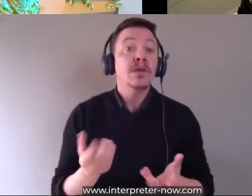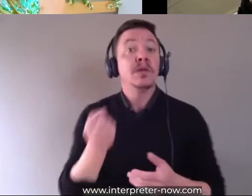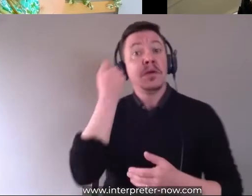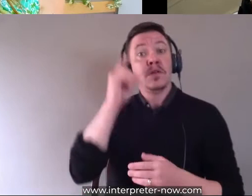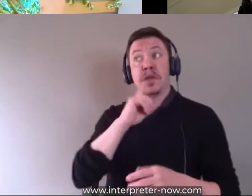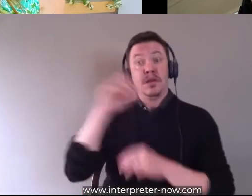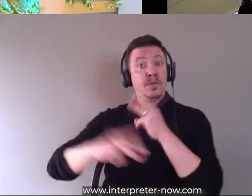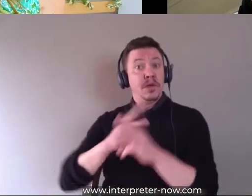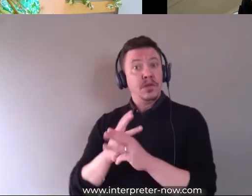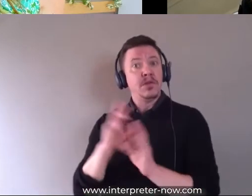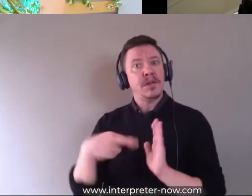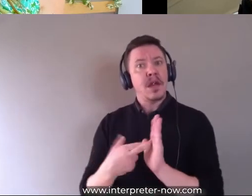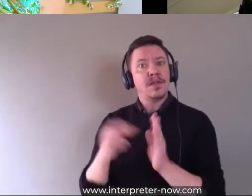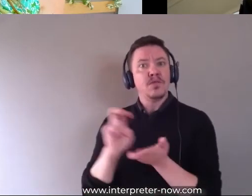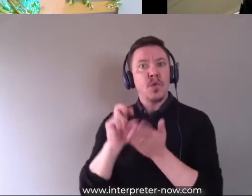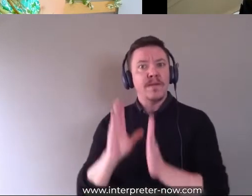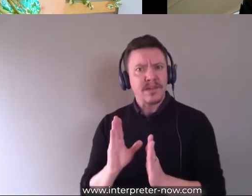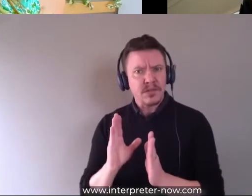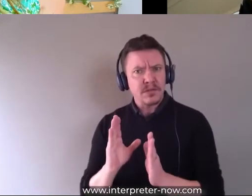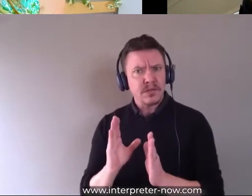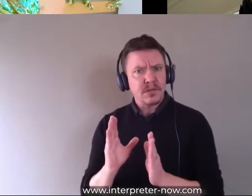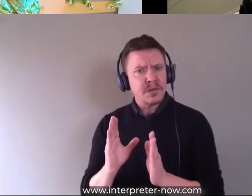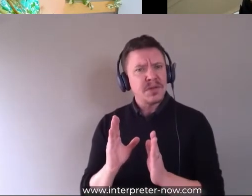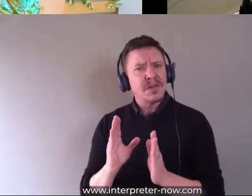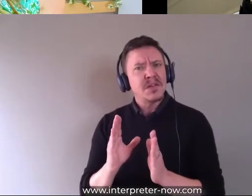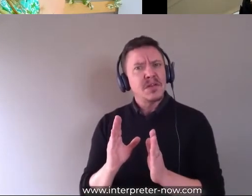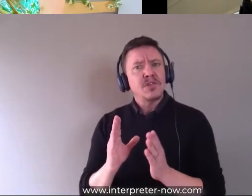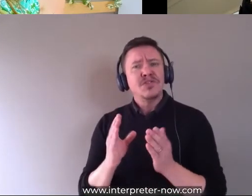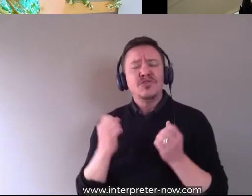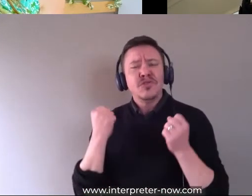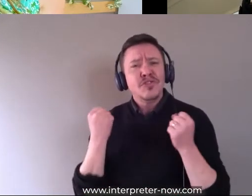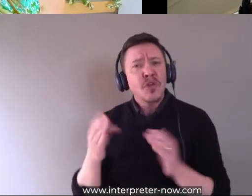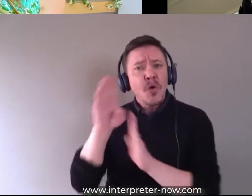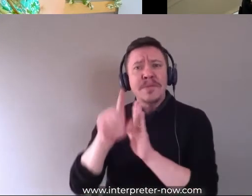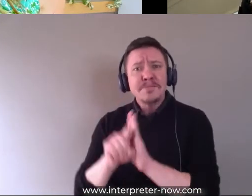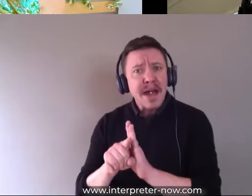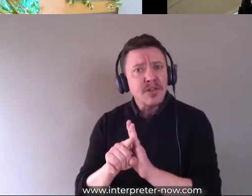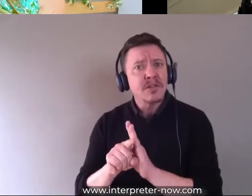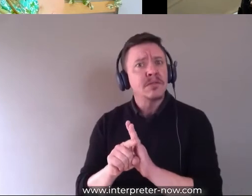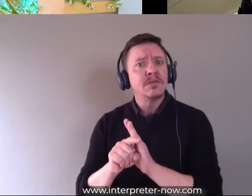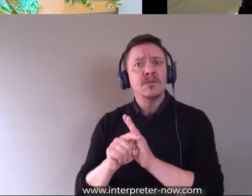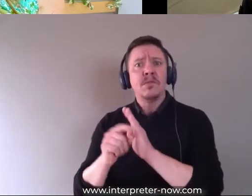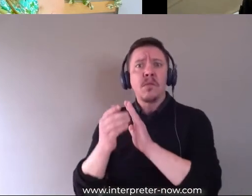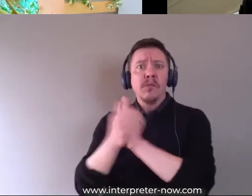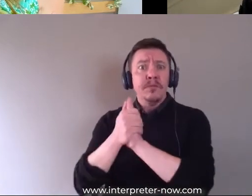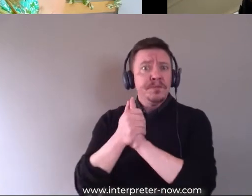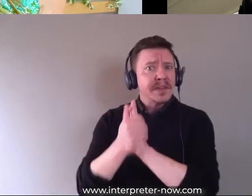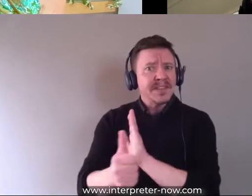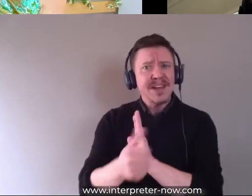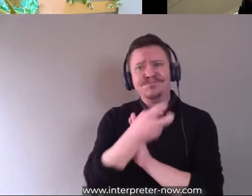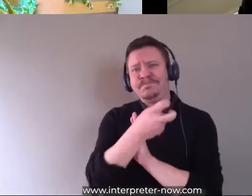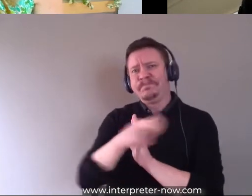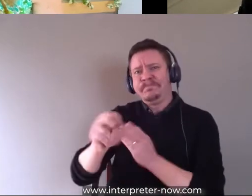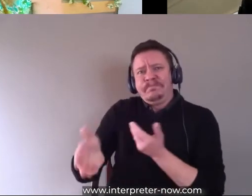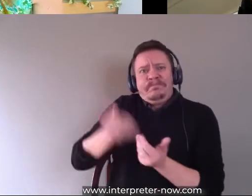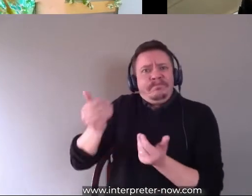reality is the role of investor, there are so many backgrounds where the skills are incredibly transferable. You